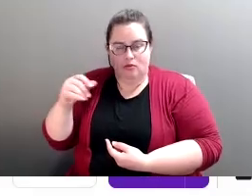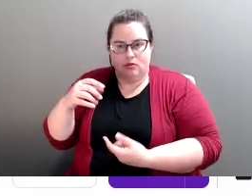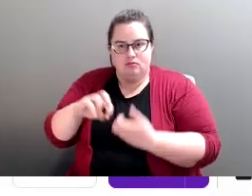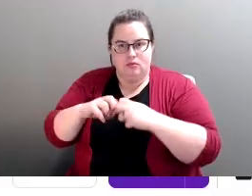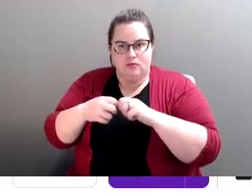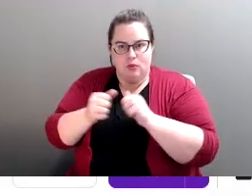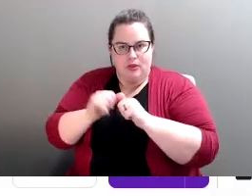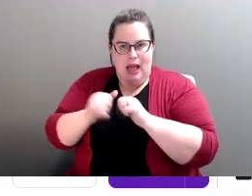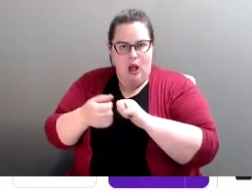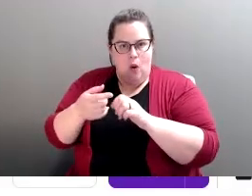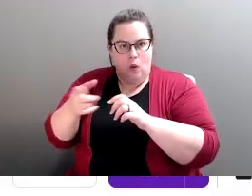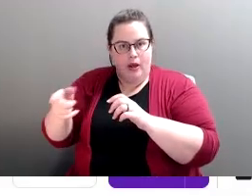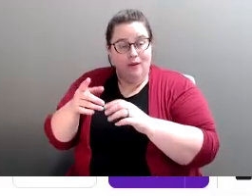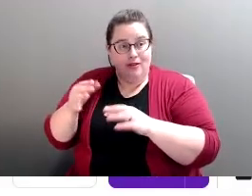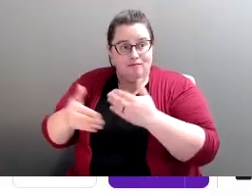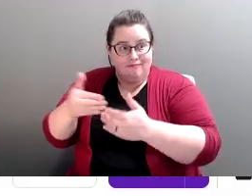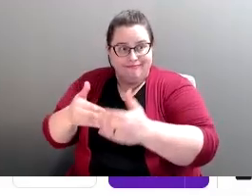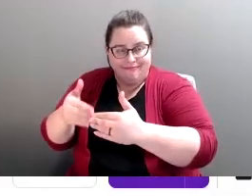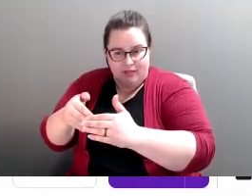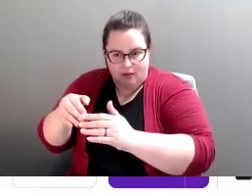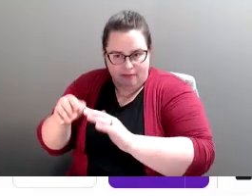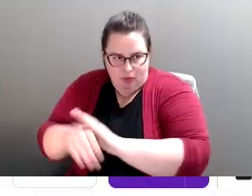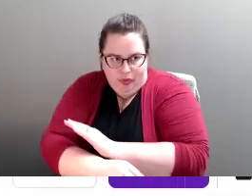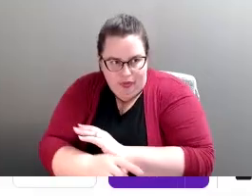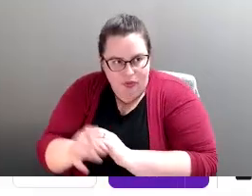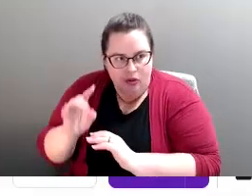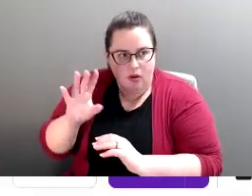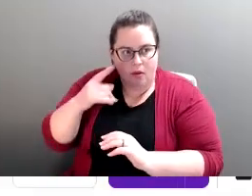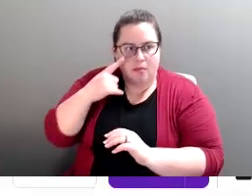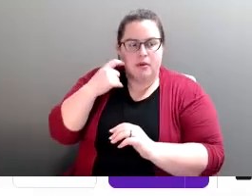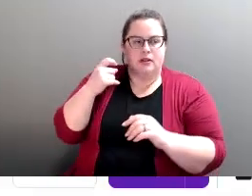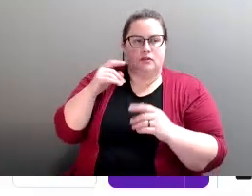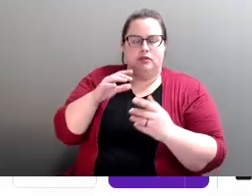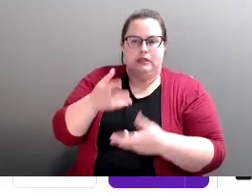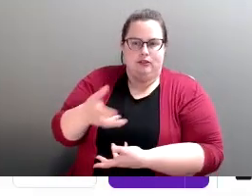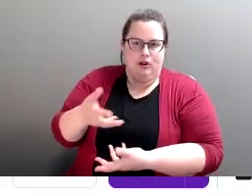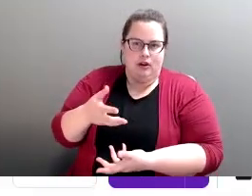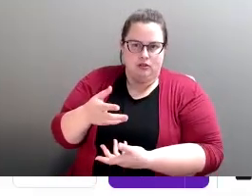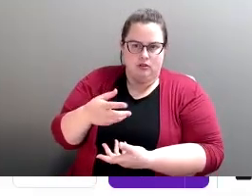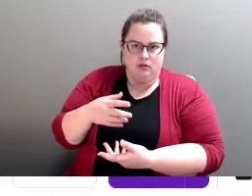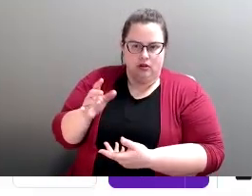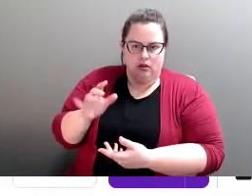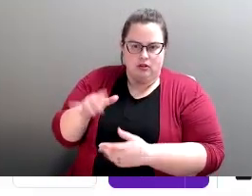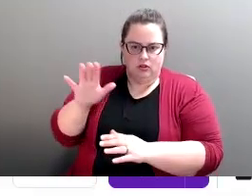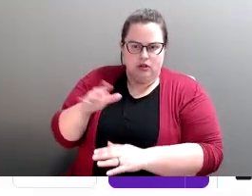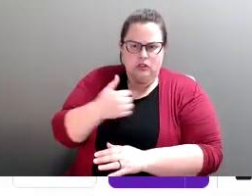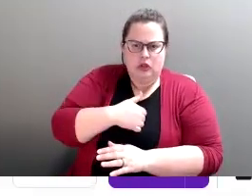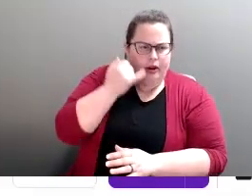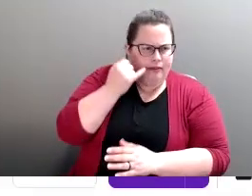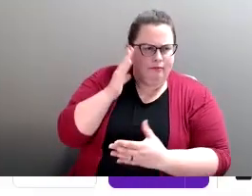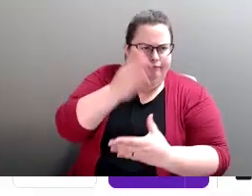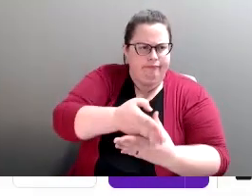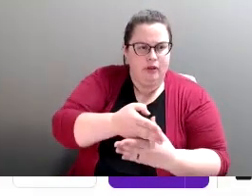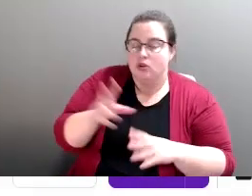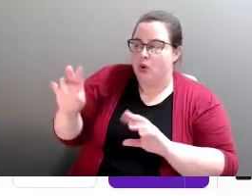definitely went south because of the interaction, for sure. That's a great. I hope I didn't talk over you there, Rick.